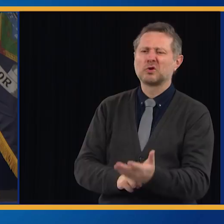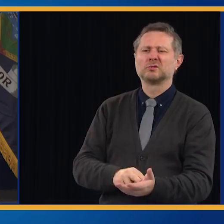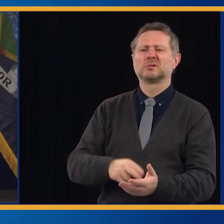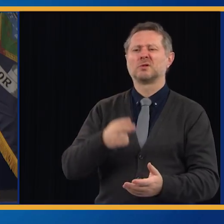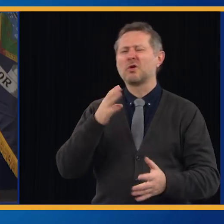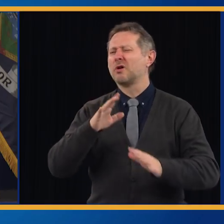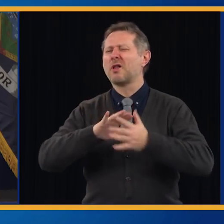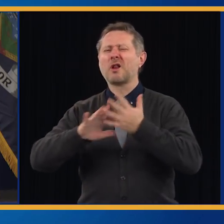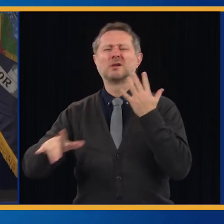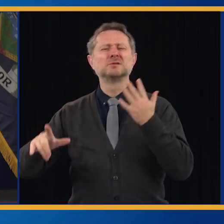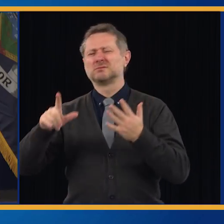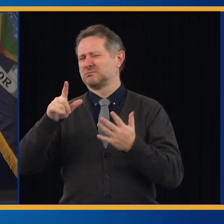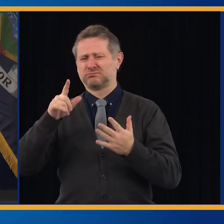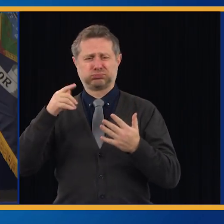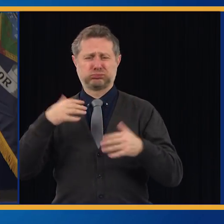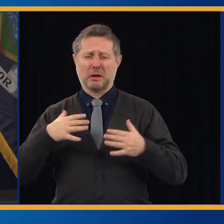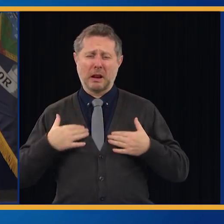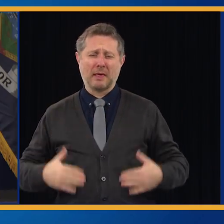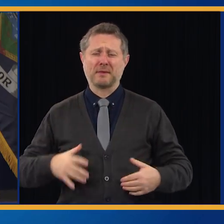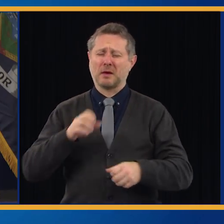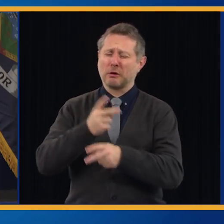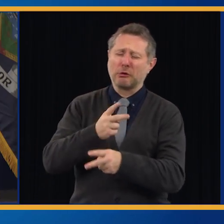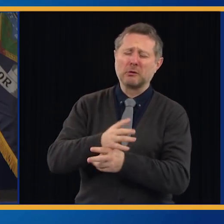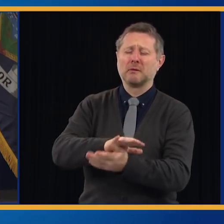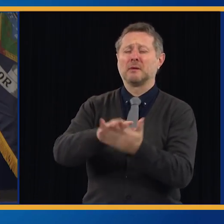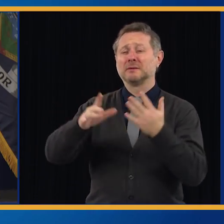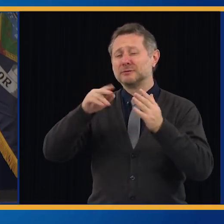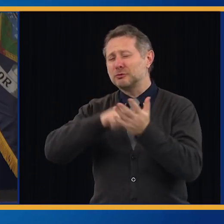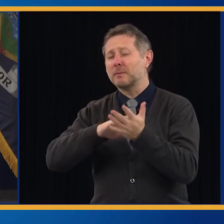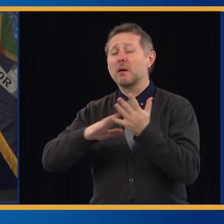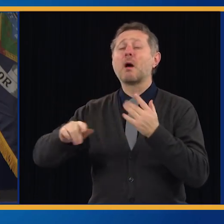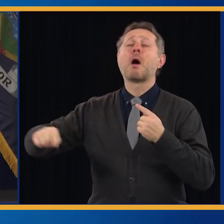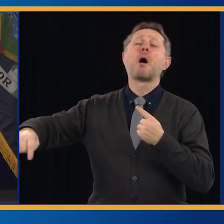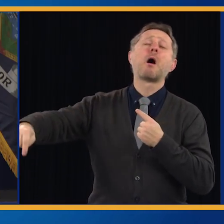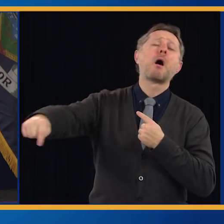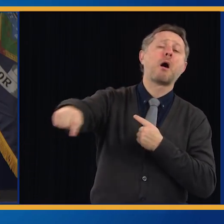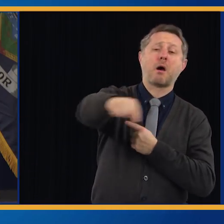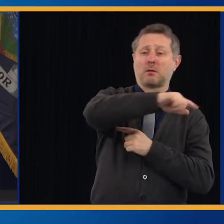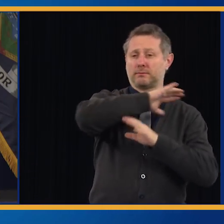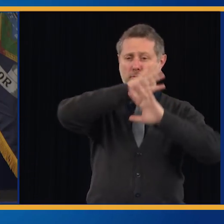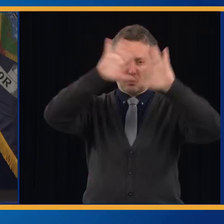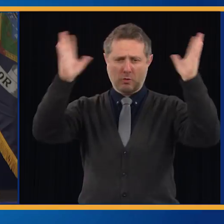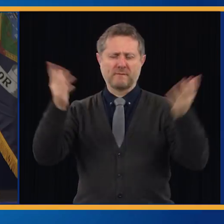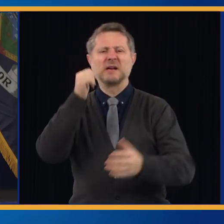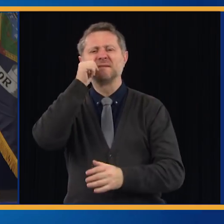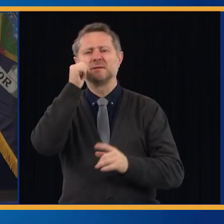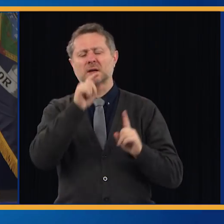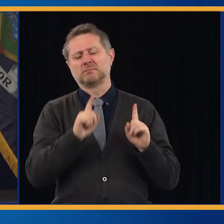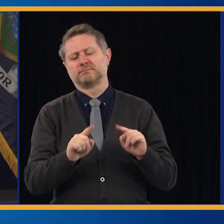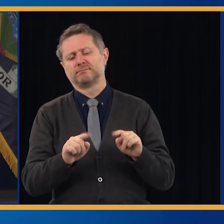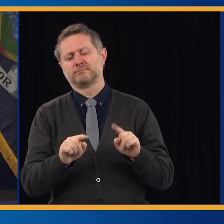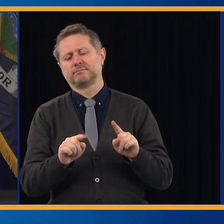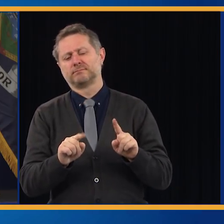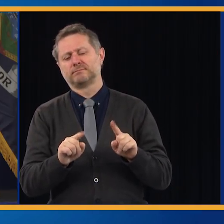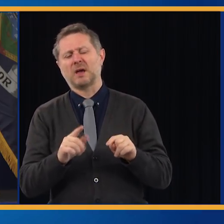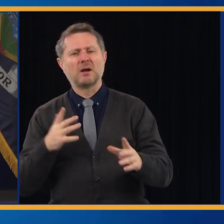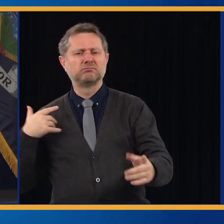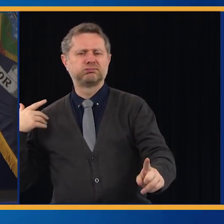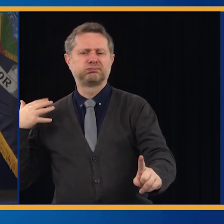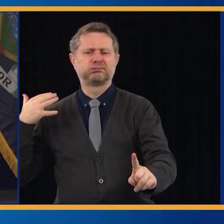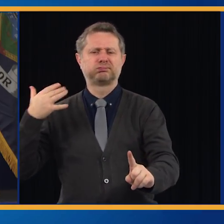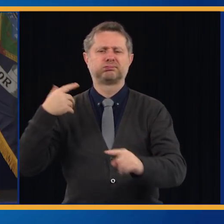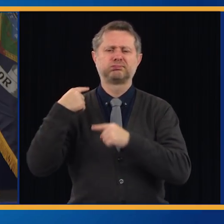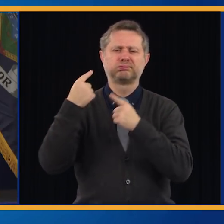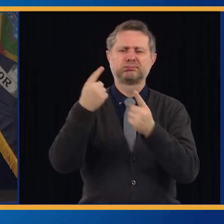just the healthcare workers. It's all the people who've been out there all this time, making sure everyone